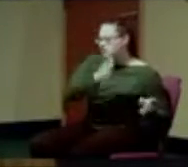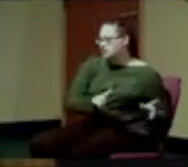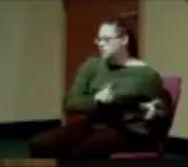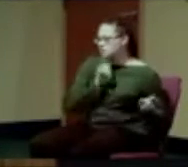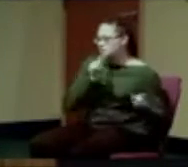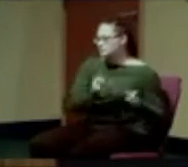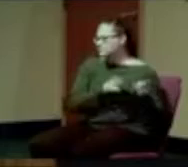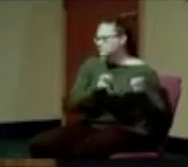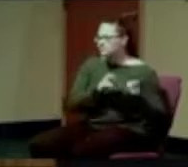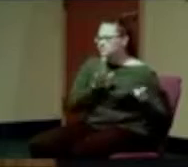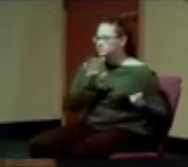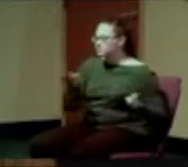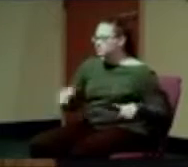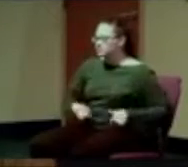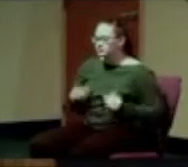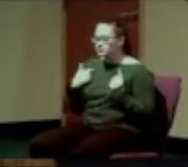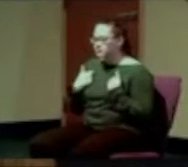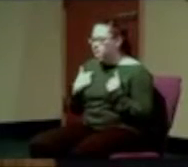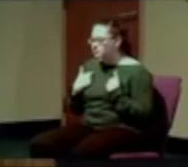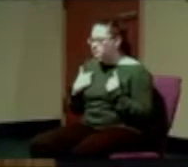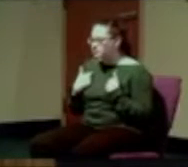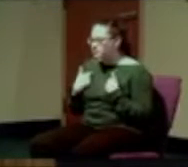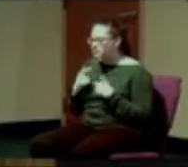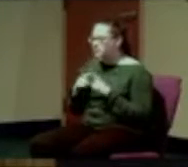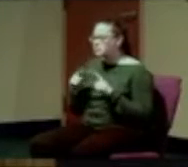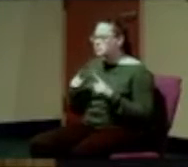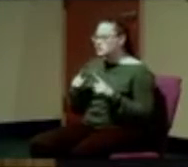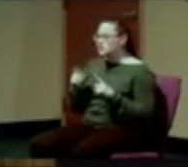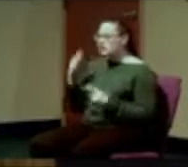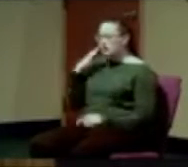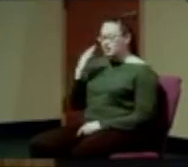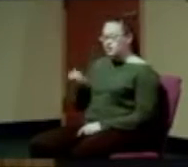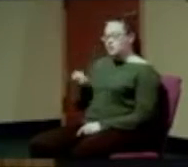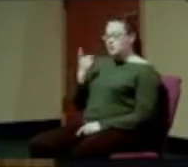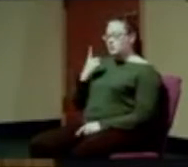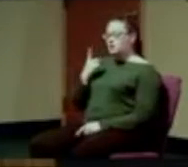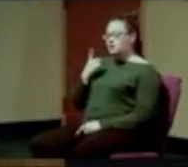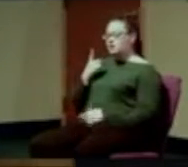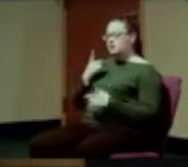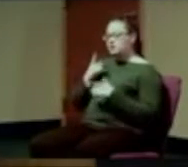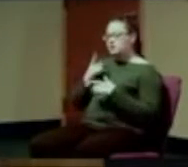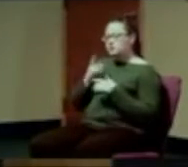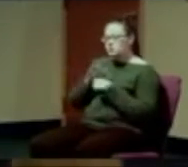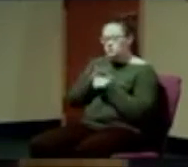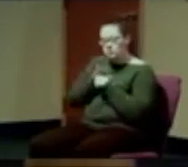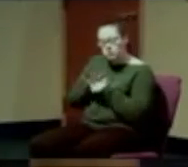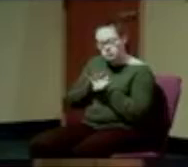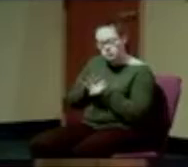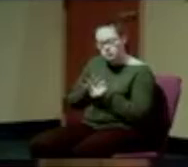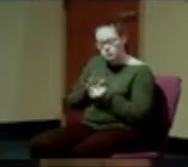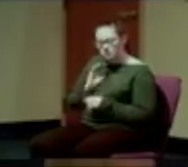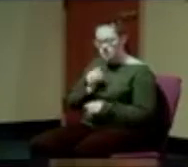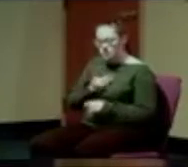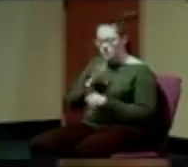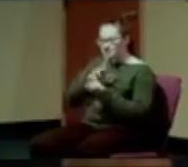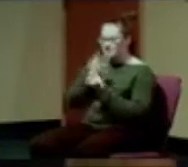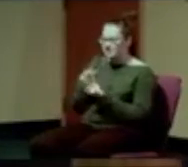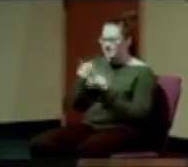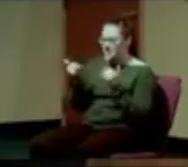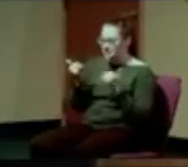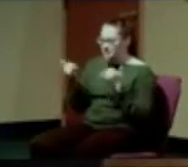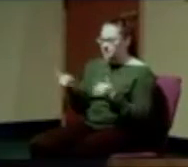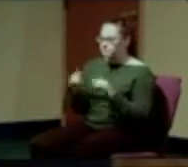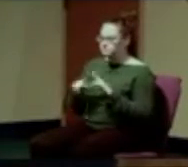I know it is a stretch for our society today, but I can tell you beyond any shadow of doubt in